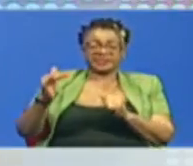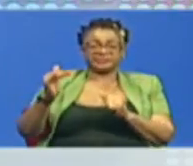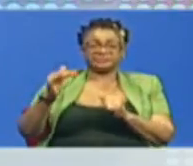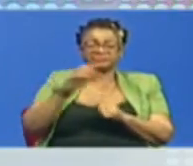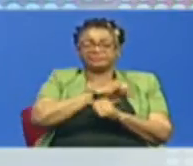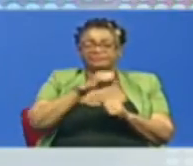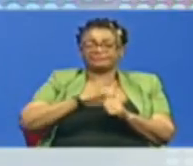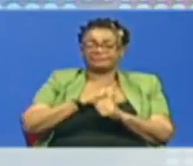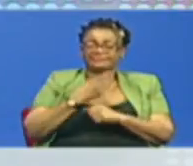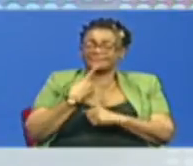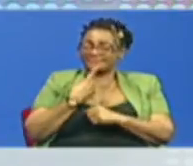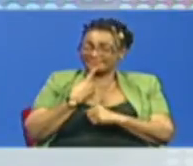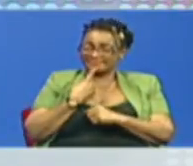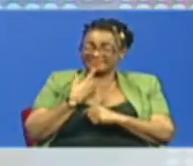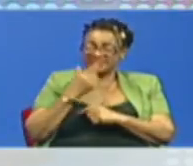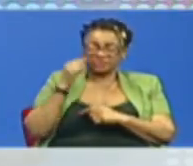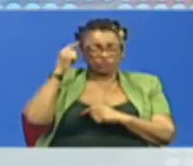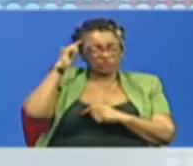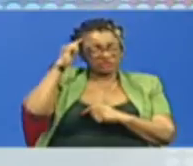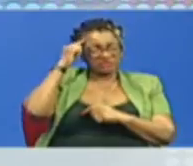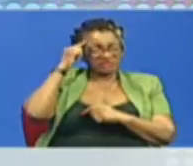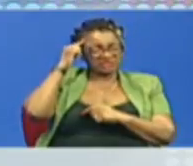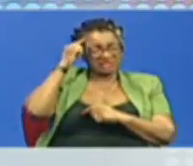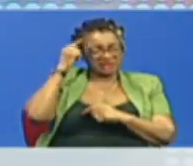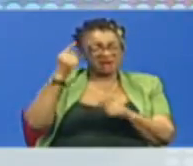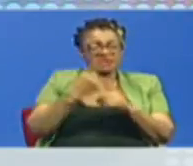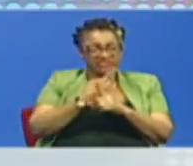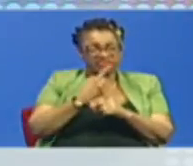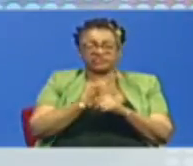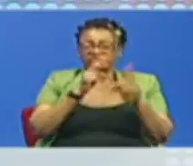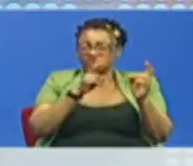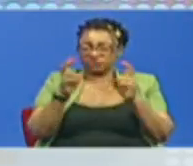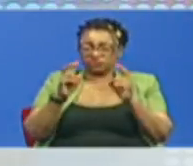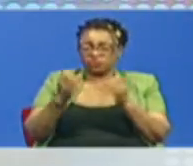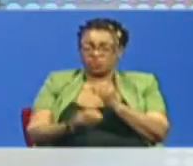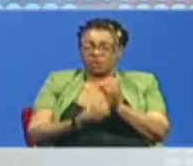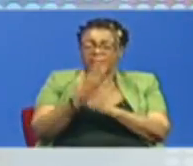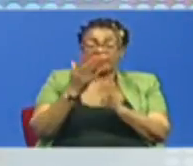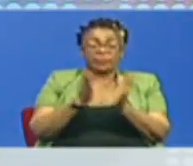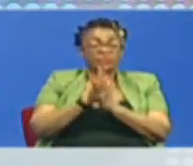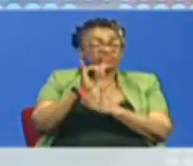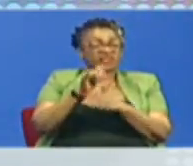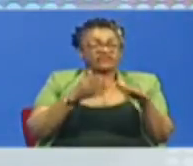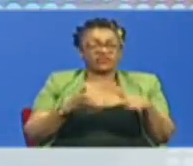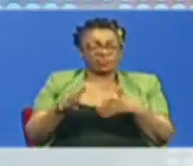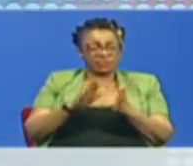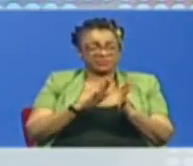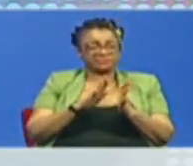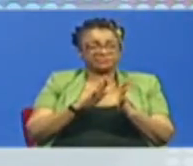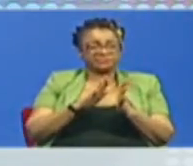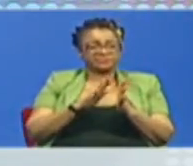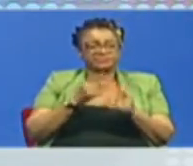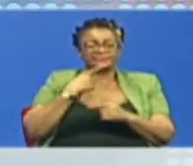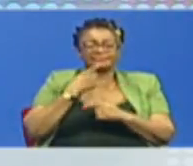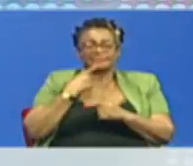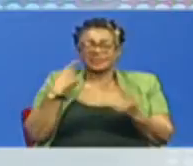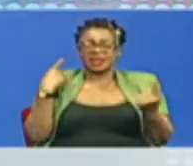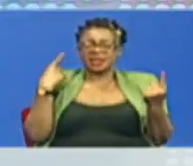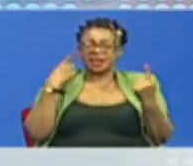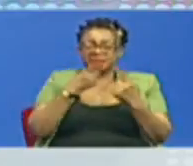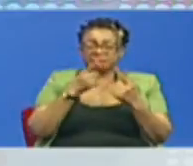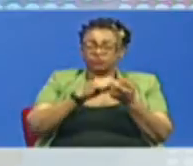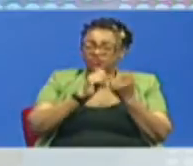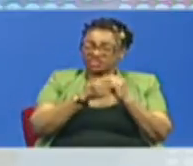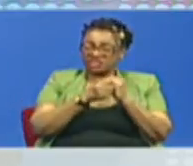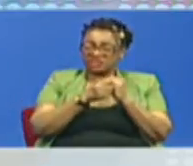says that it considered a number of issues in coming up with the formula, and the main aim, they say, was to correct the wrongs of